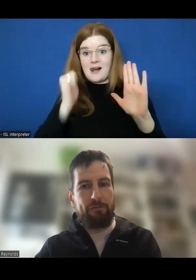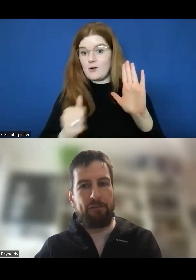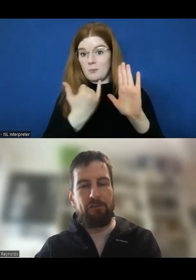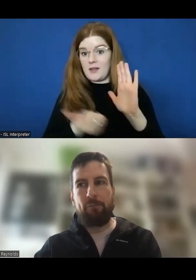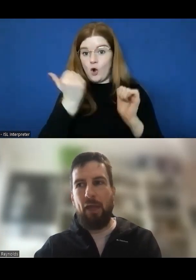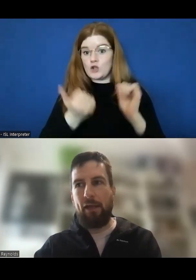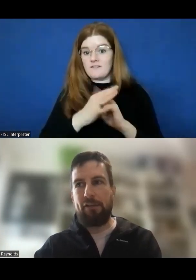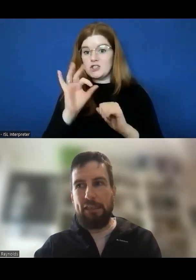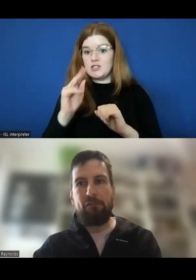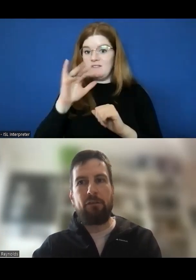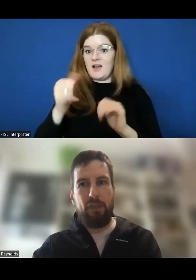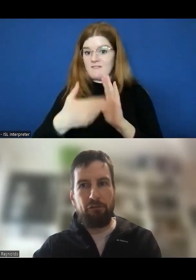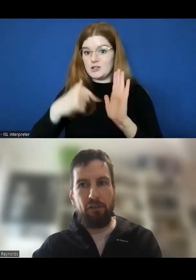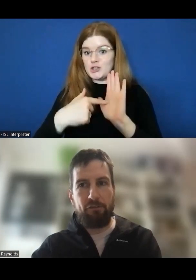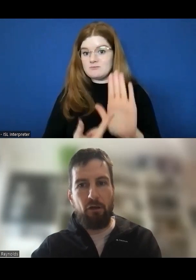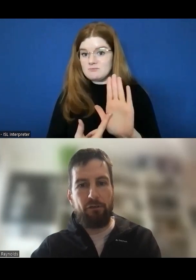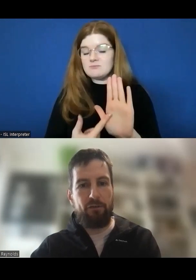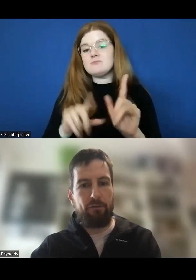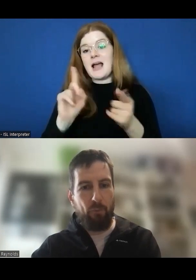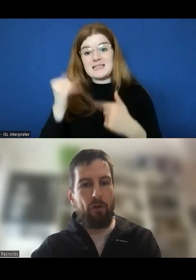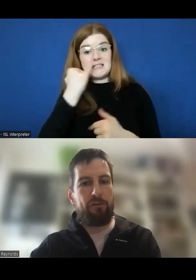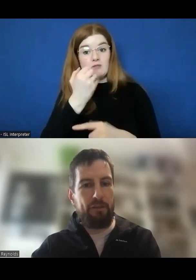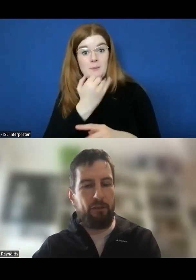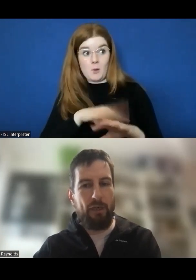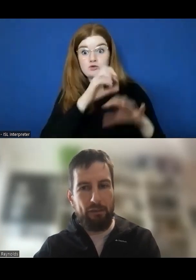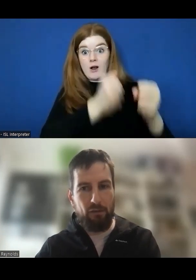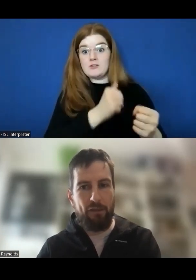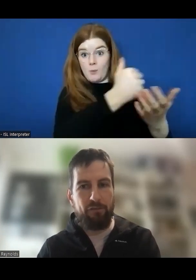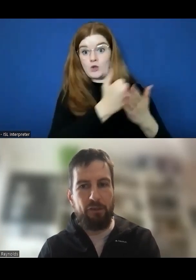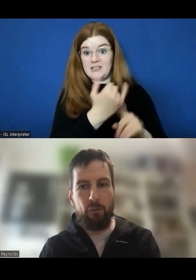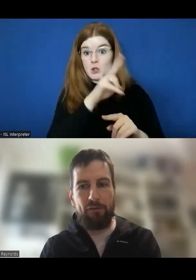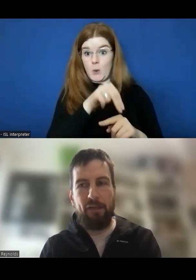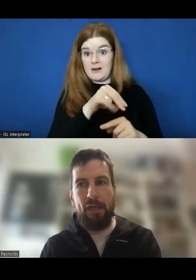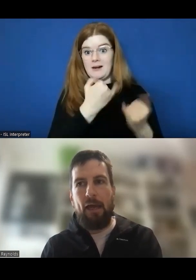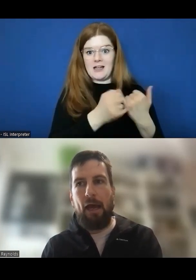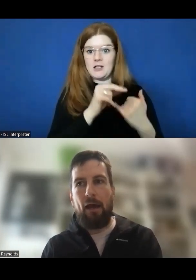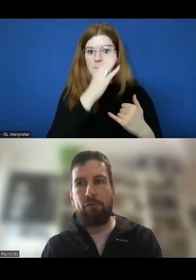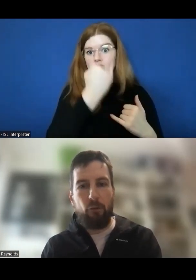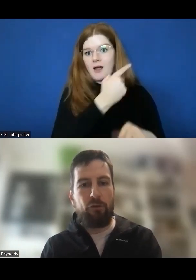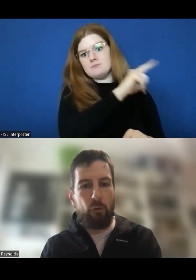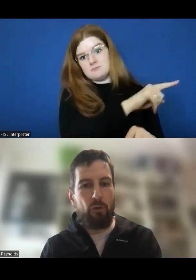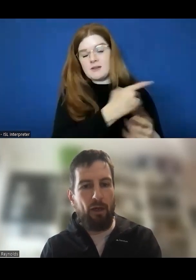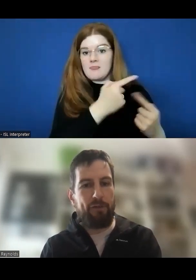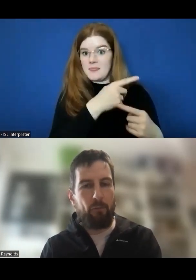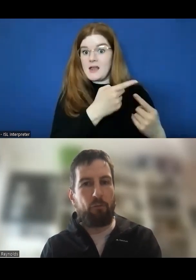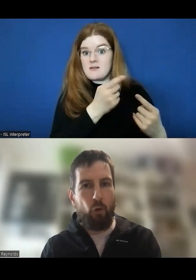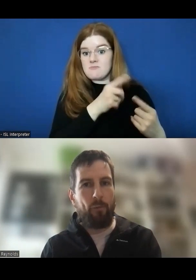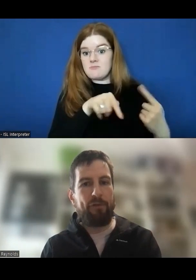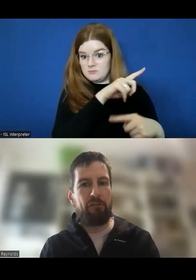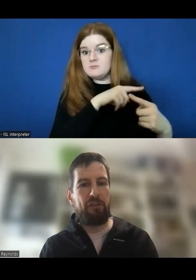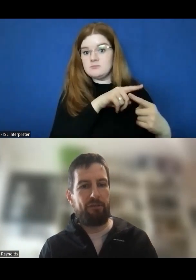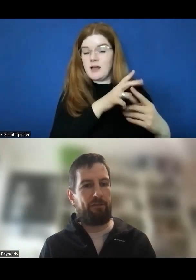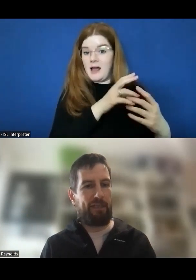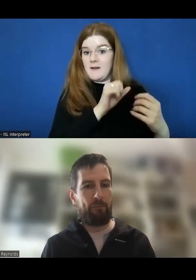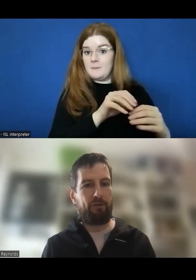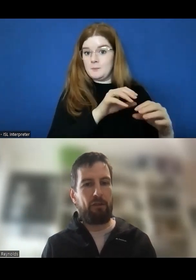Geneva Convention, and even Israel's strongest supporters in the UN, the likes of the US, have, their formal